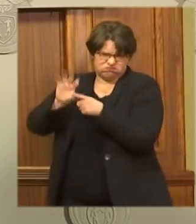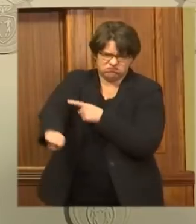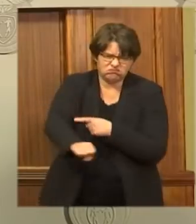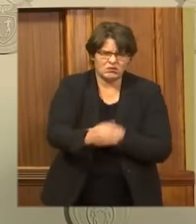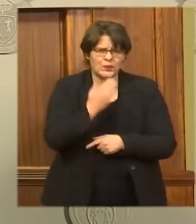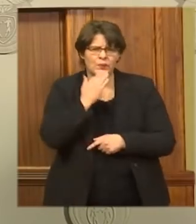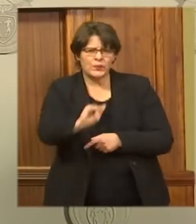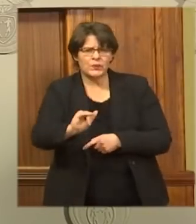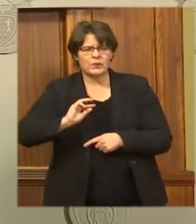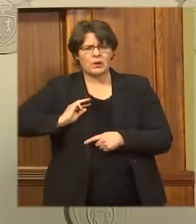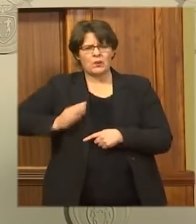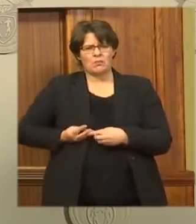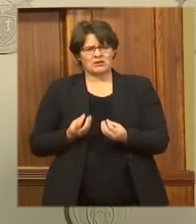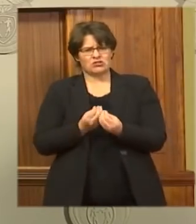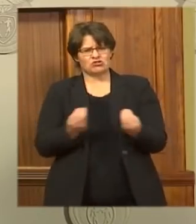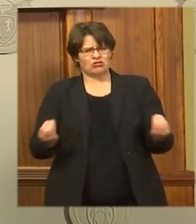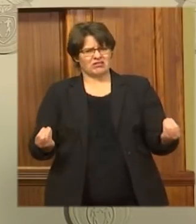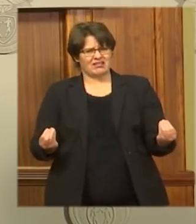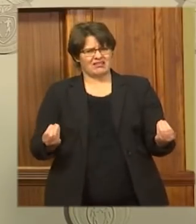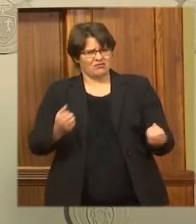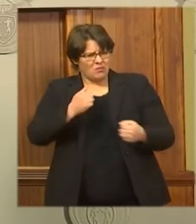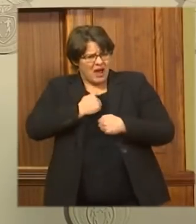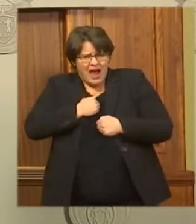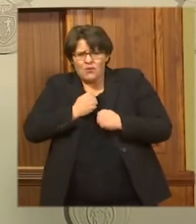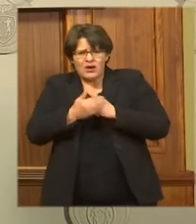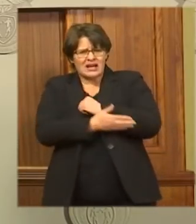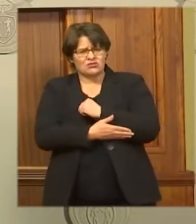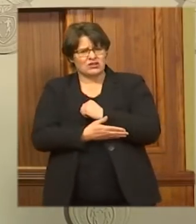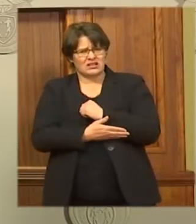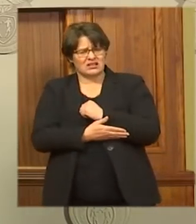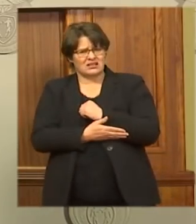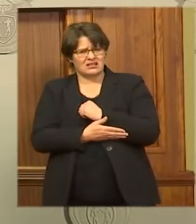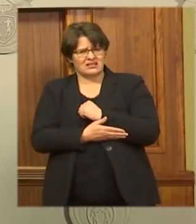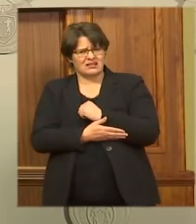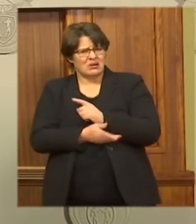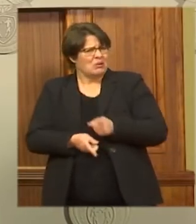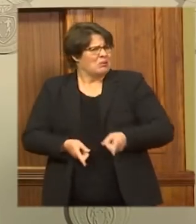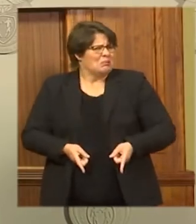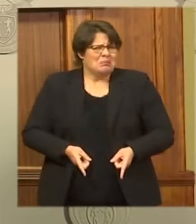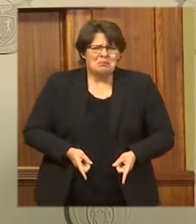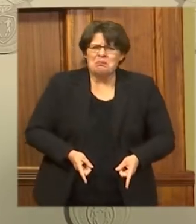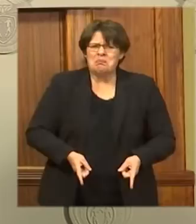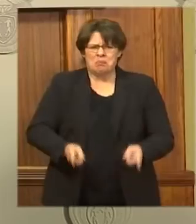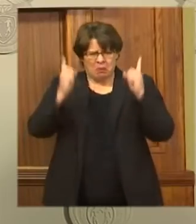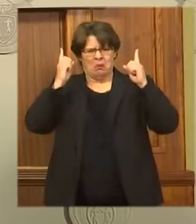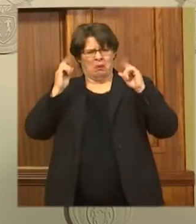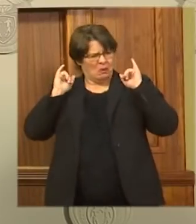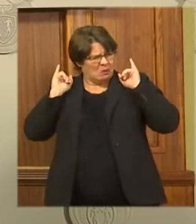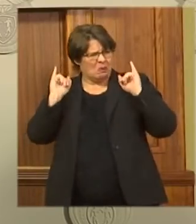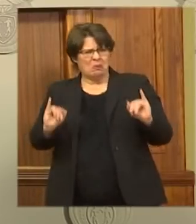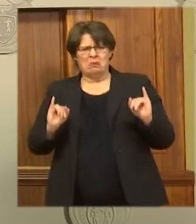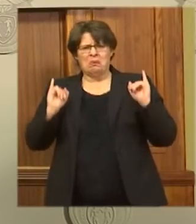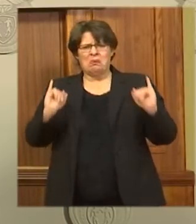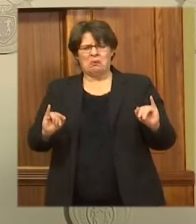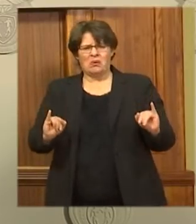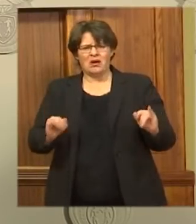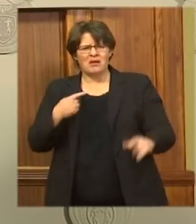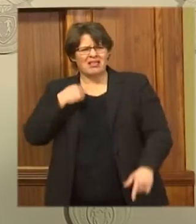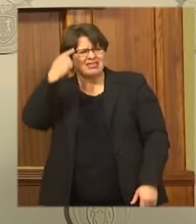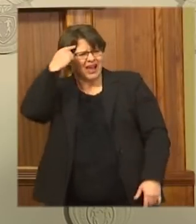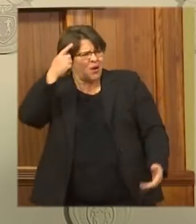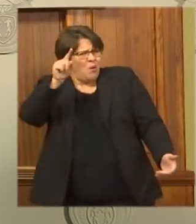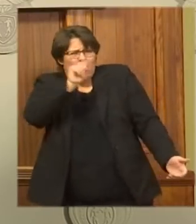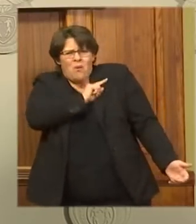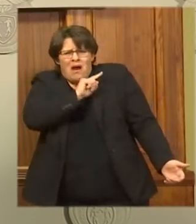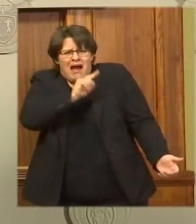and children of our country with a brutality that defies any form of